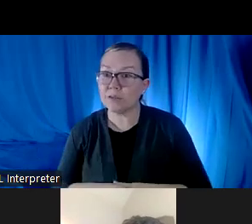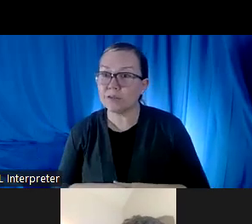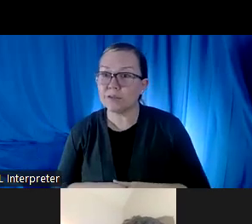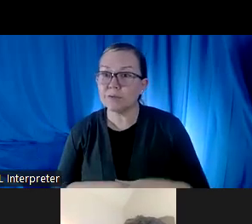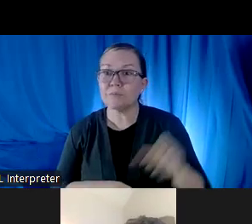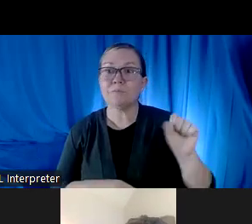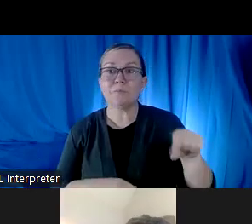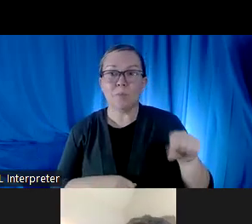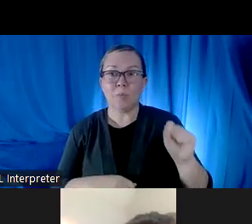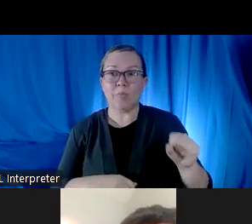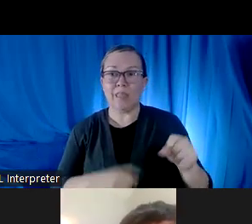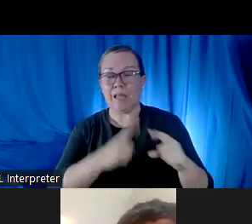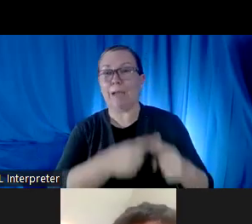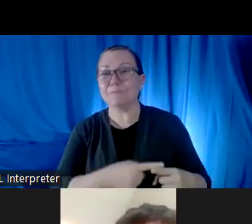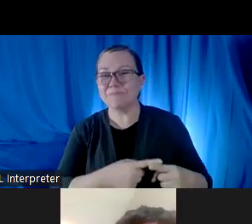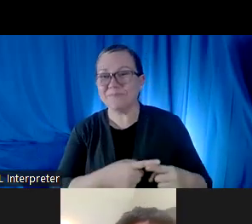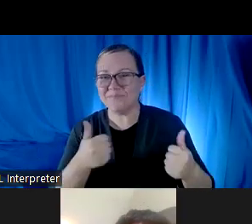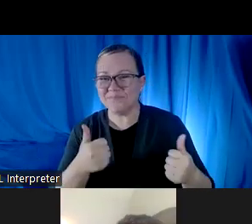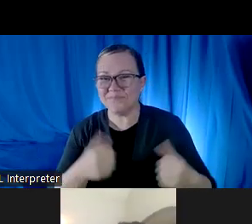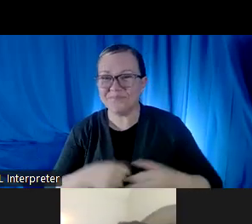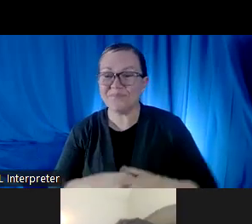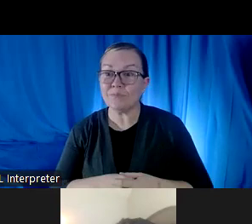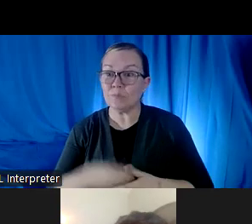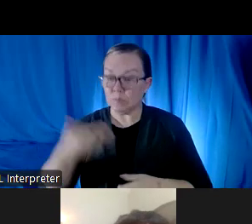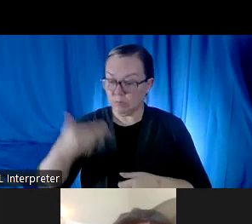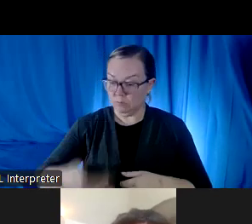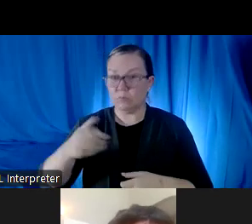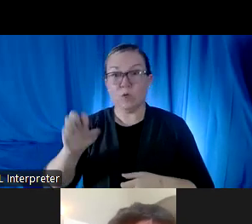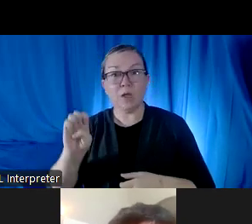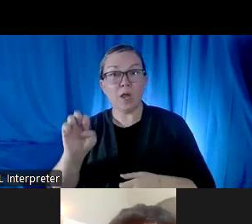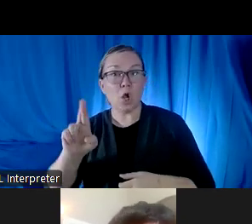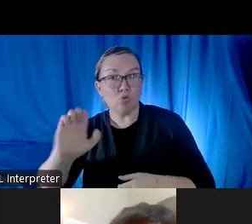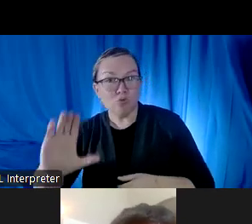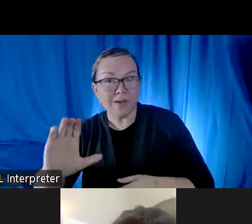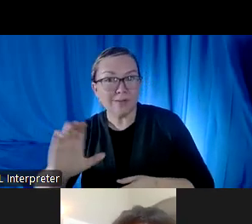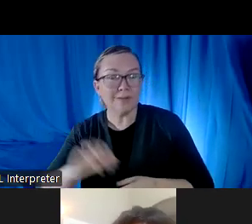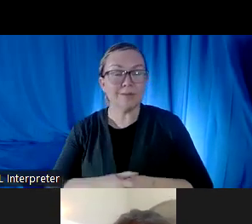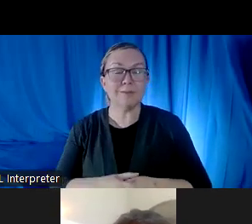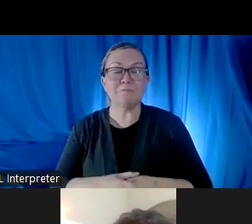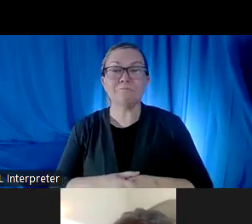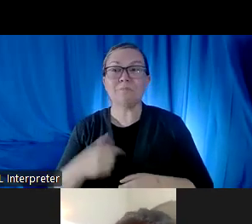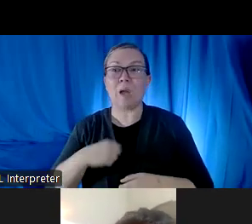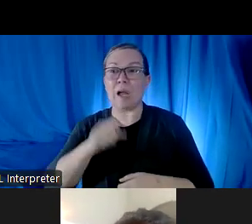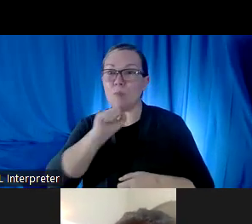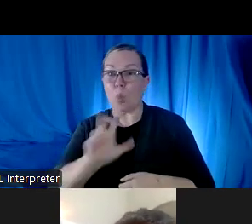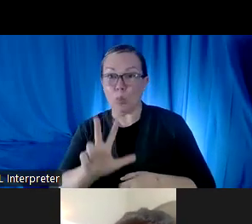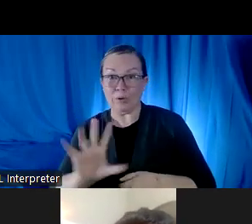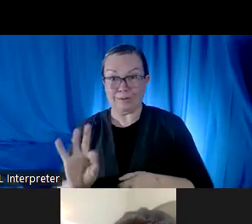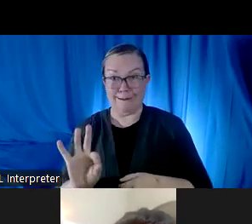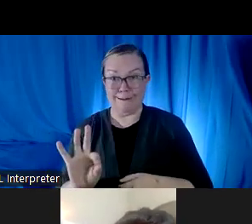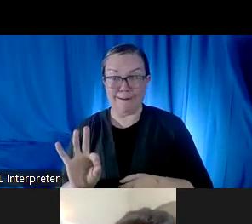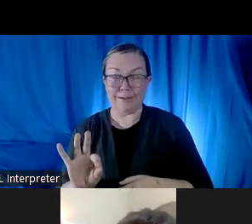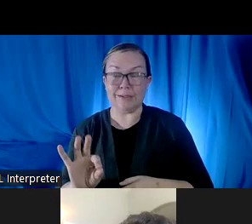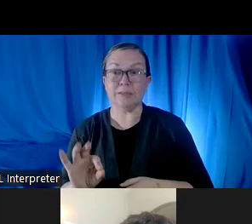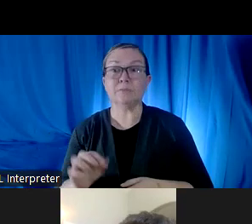Yeah, I'm off mute. My name is Eric Thompson. I'm 39 years old,